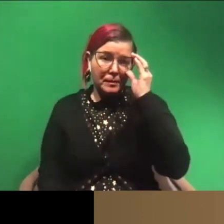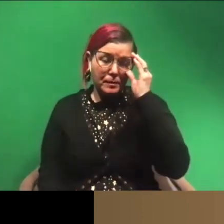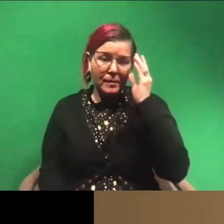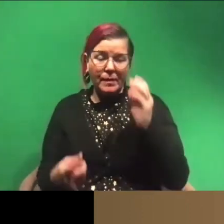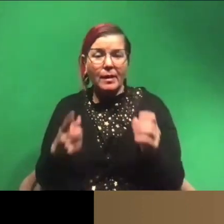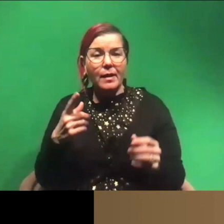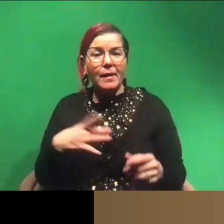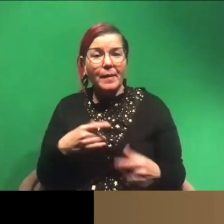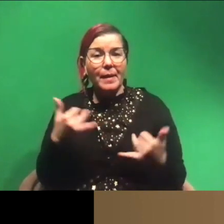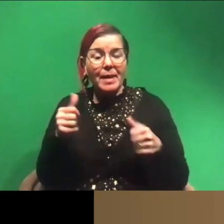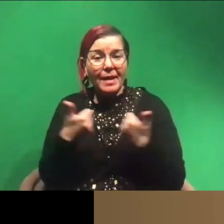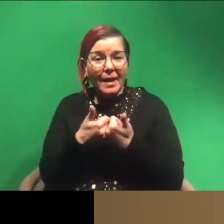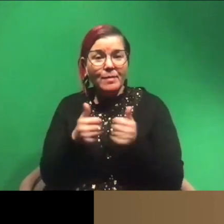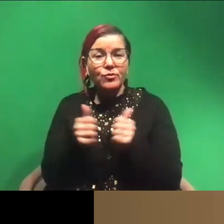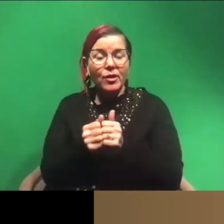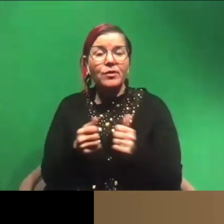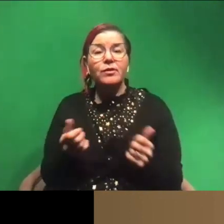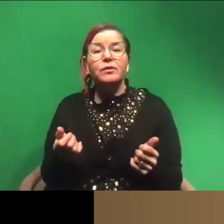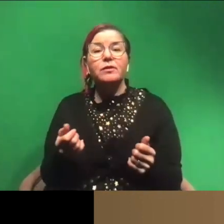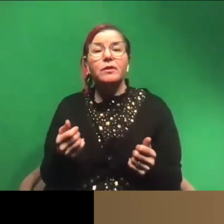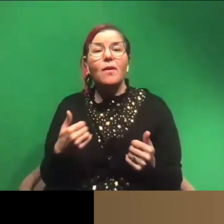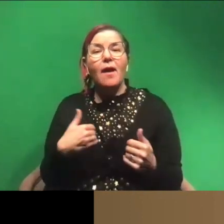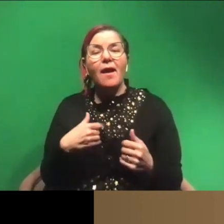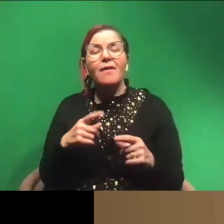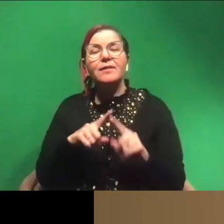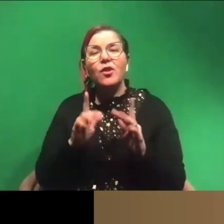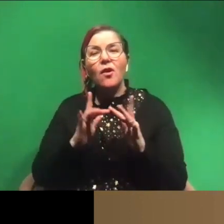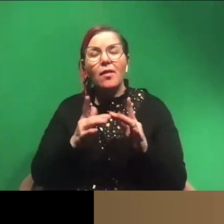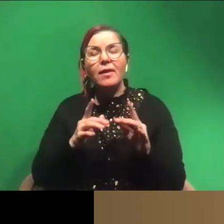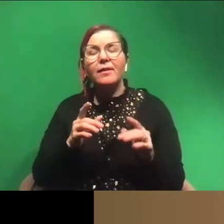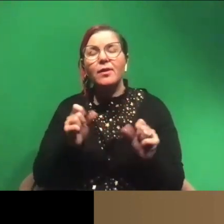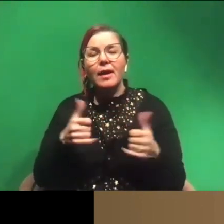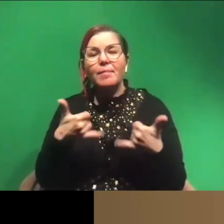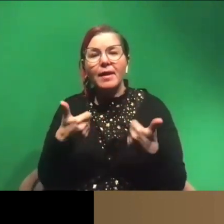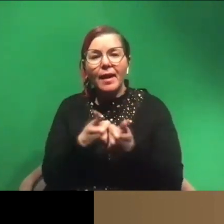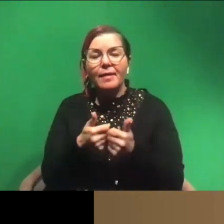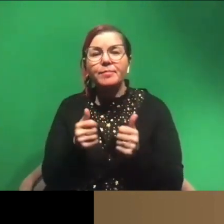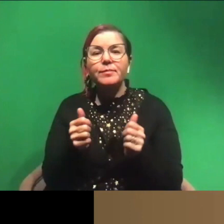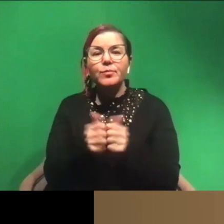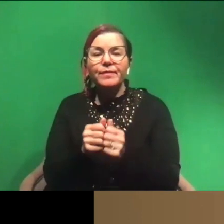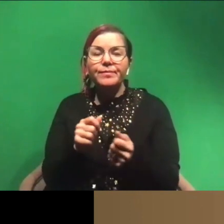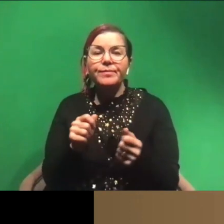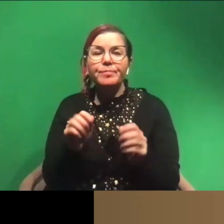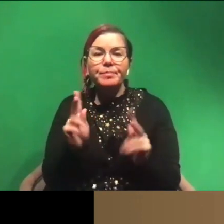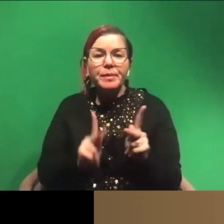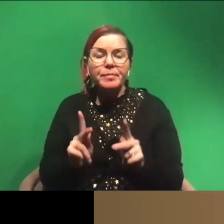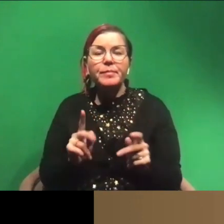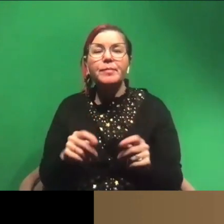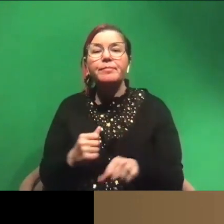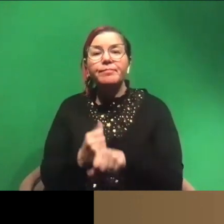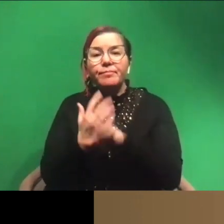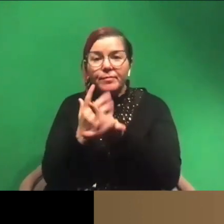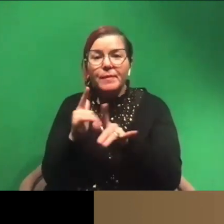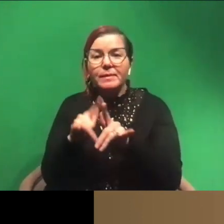playing games together. So there's some places online where you can play games online with folks and then have your video on.